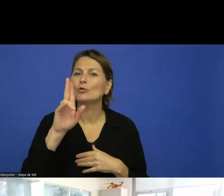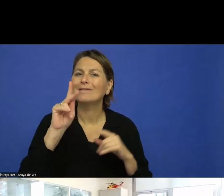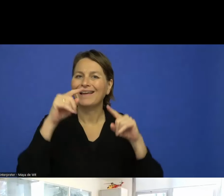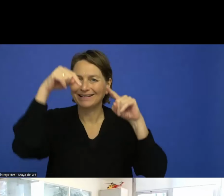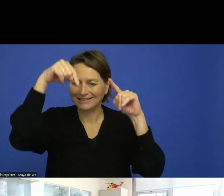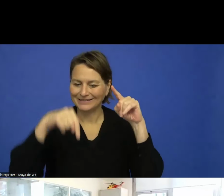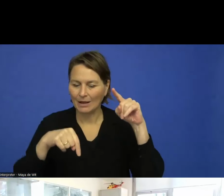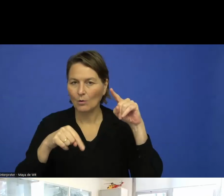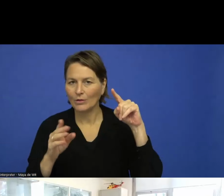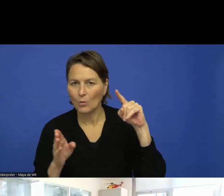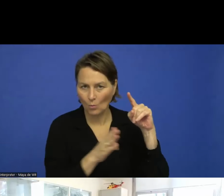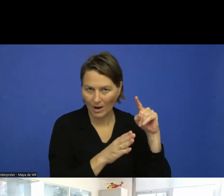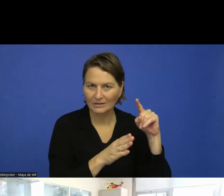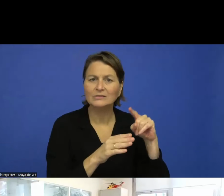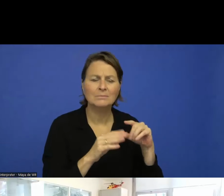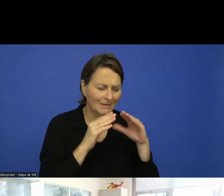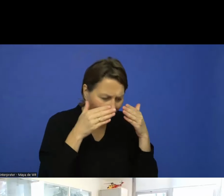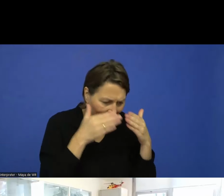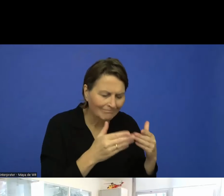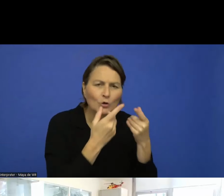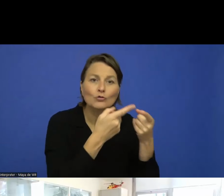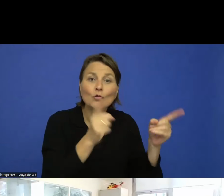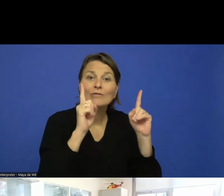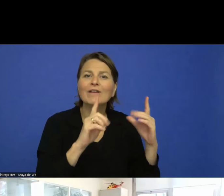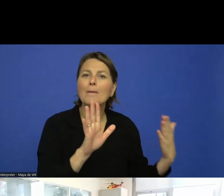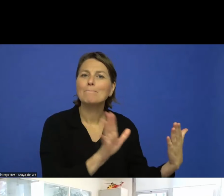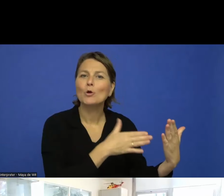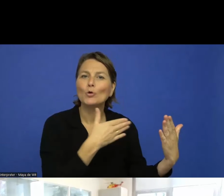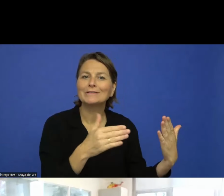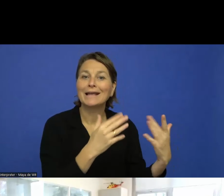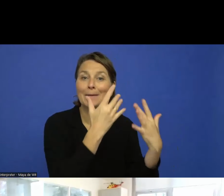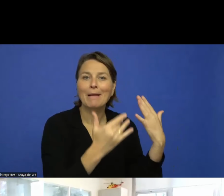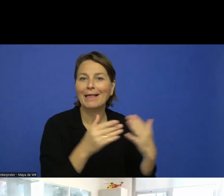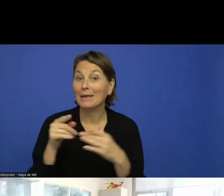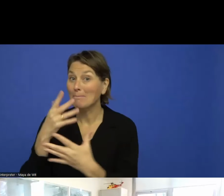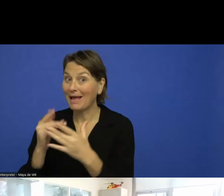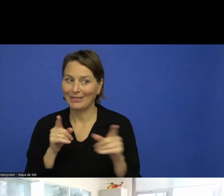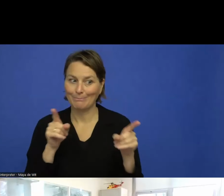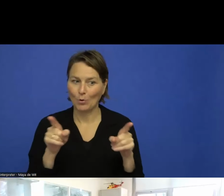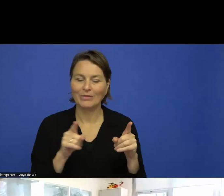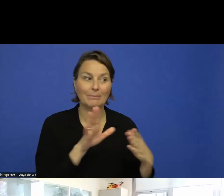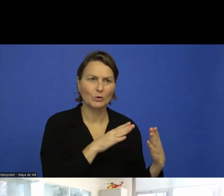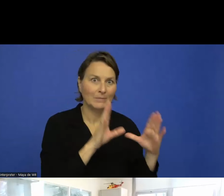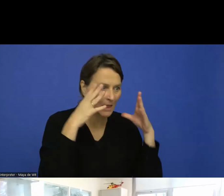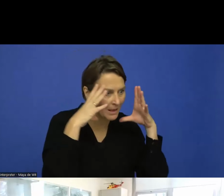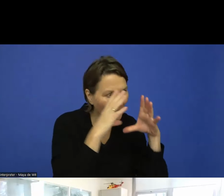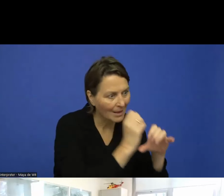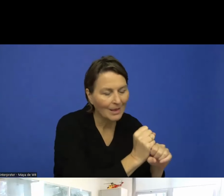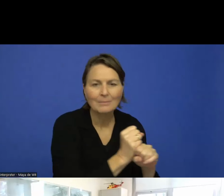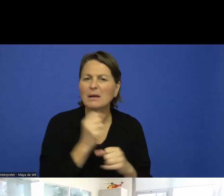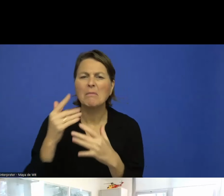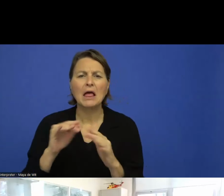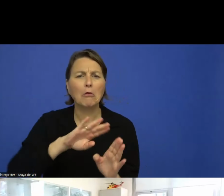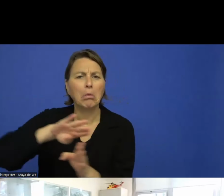and music. I probably spent far too much time doing music and not enough doing math. So then I went to work with an